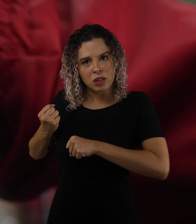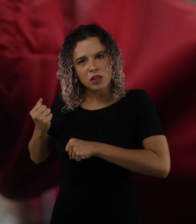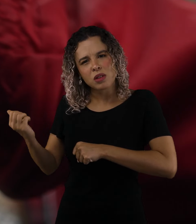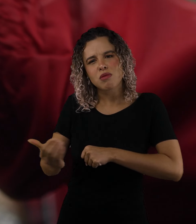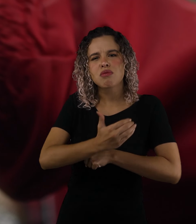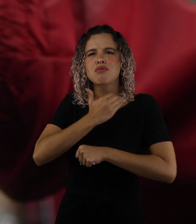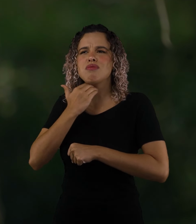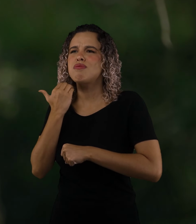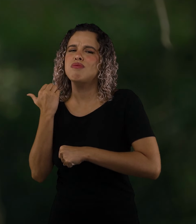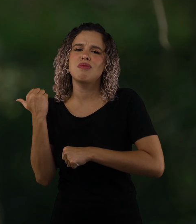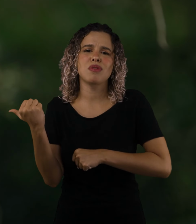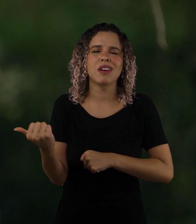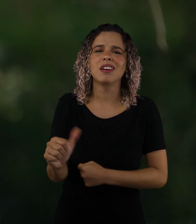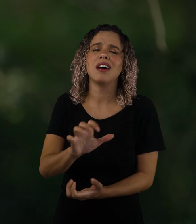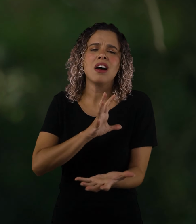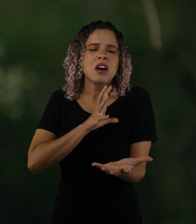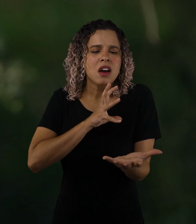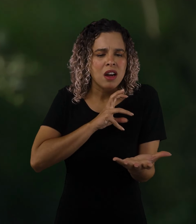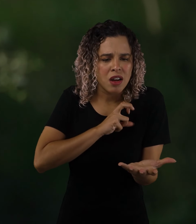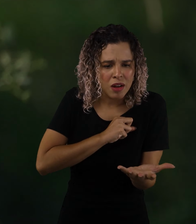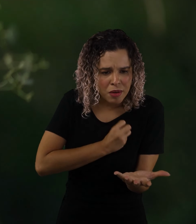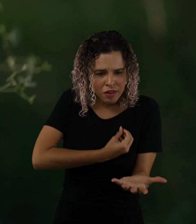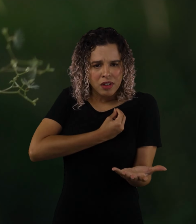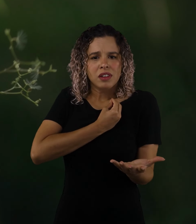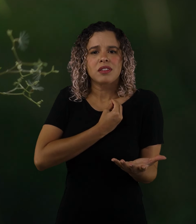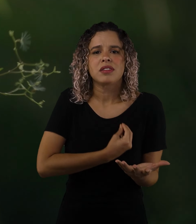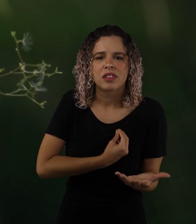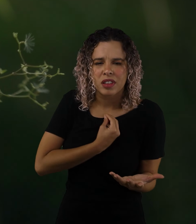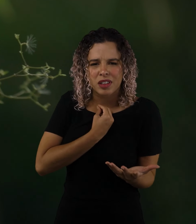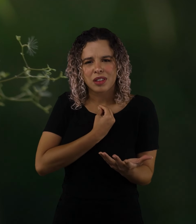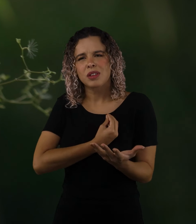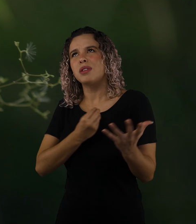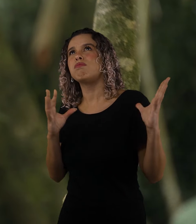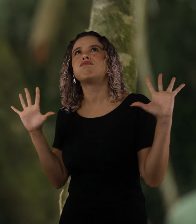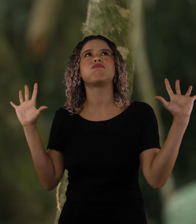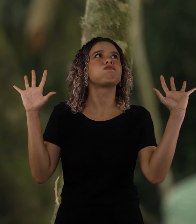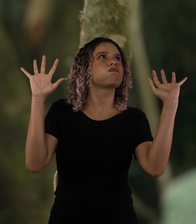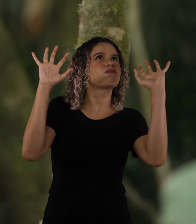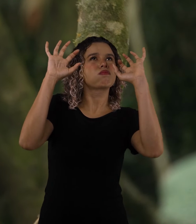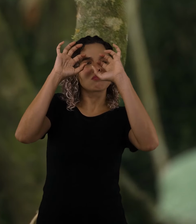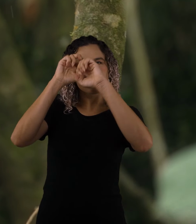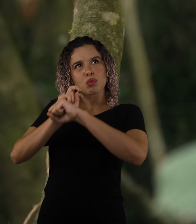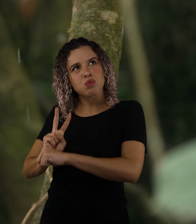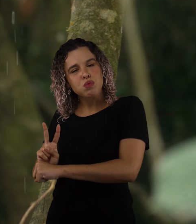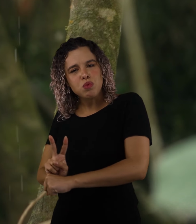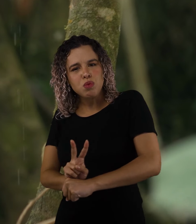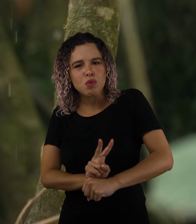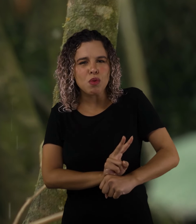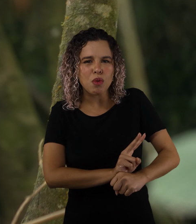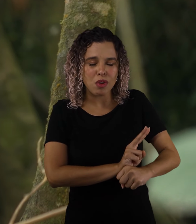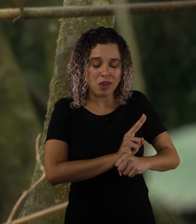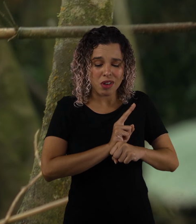the lover of life, the one who guards from the dark of the night.